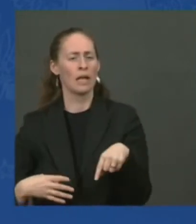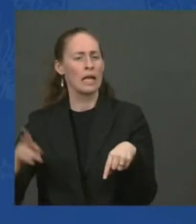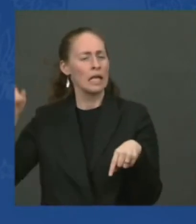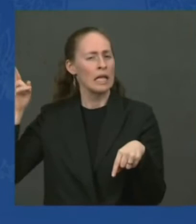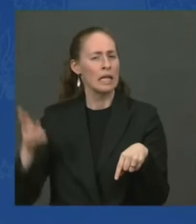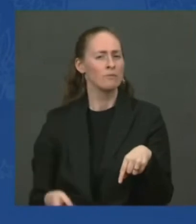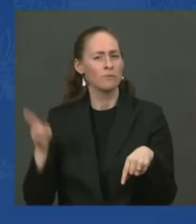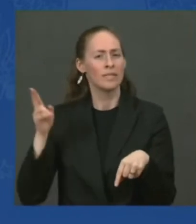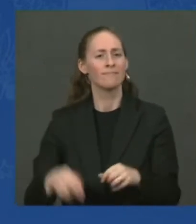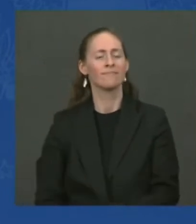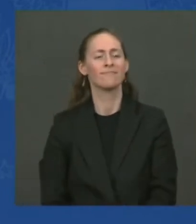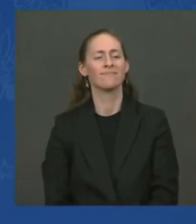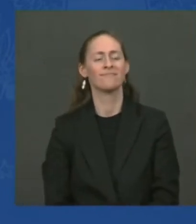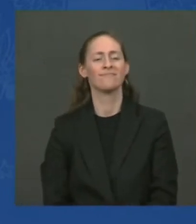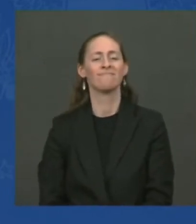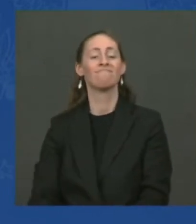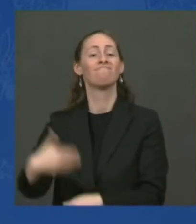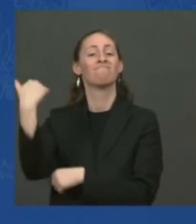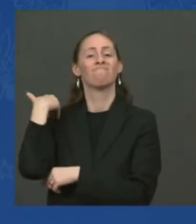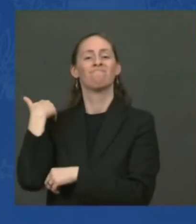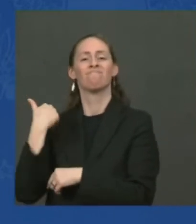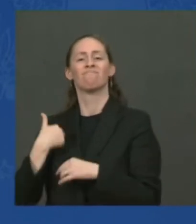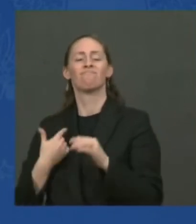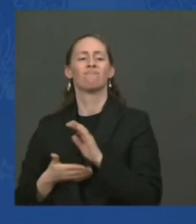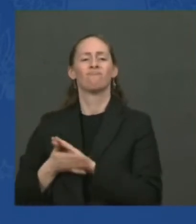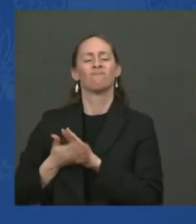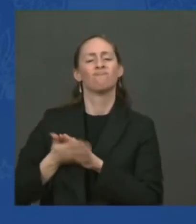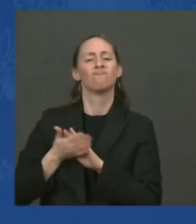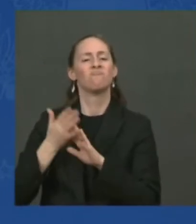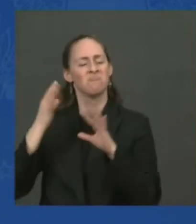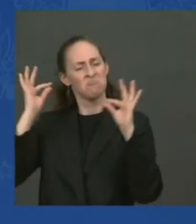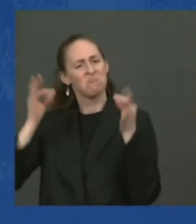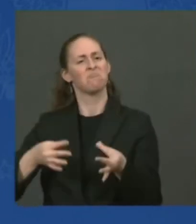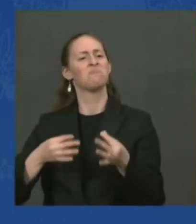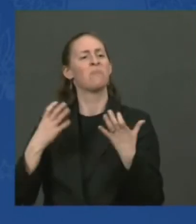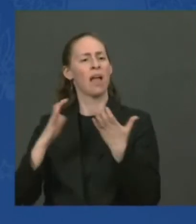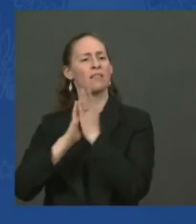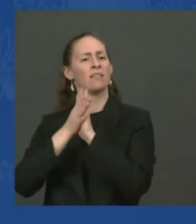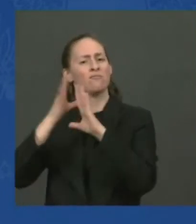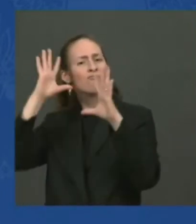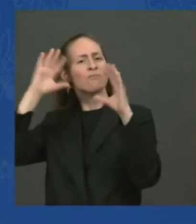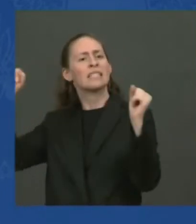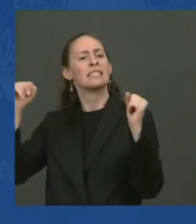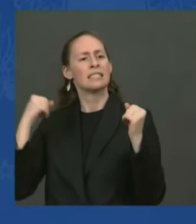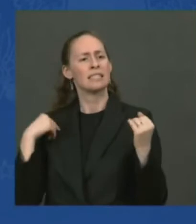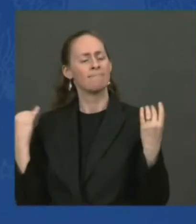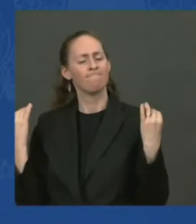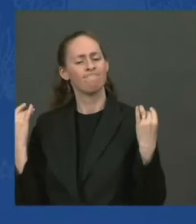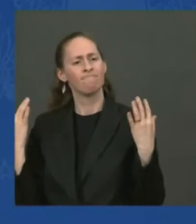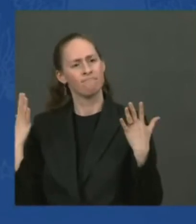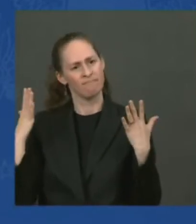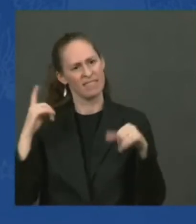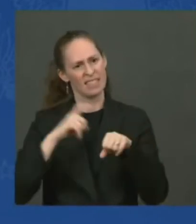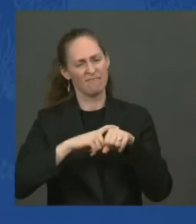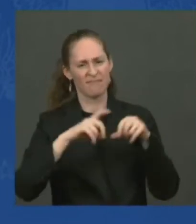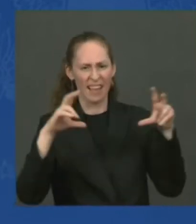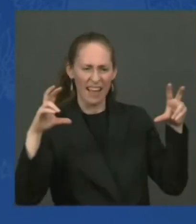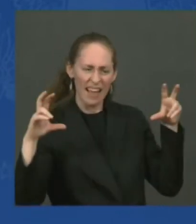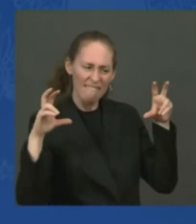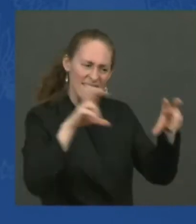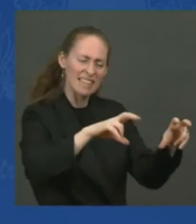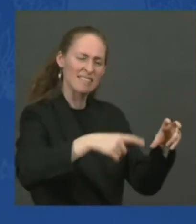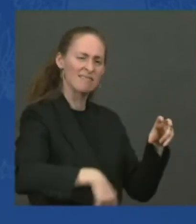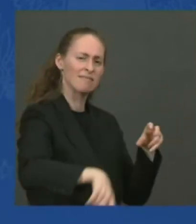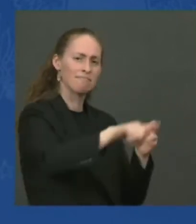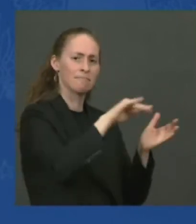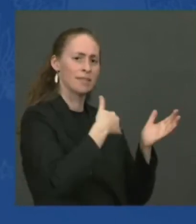to rebuild the backbone of this nation, which I characterize as working people in the middle class. They're the ones who built the country. And to rebuild the